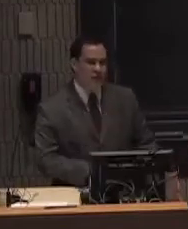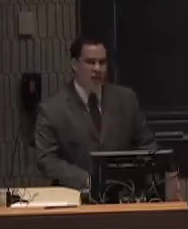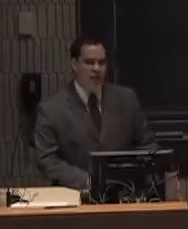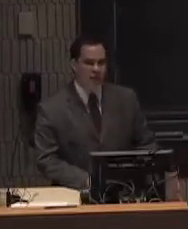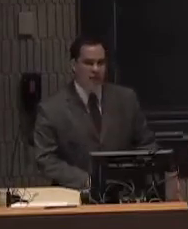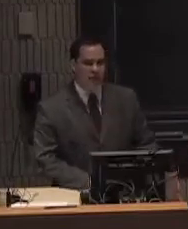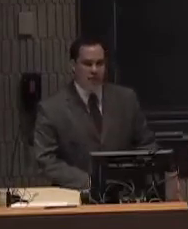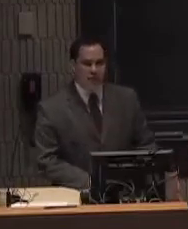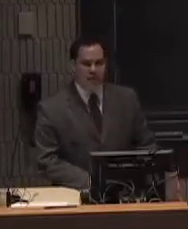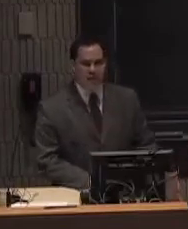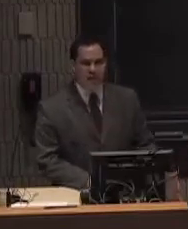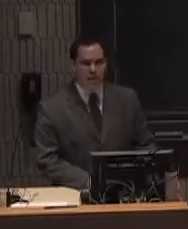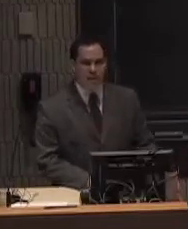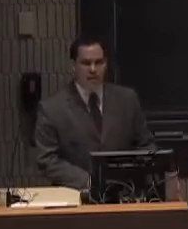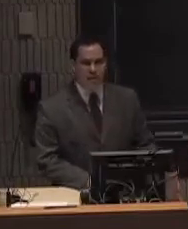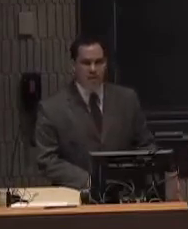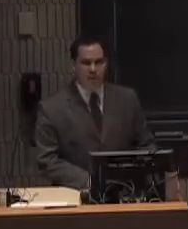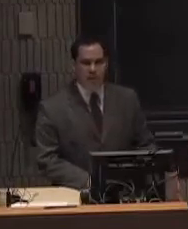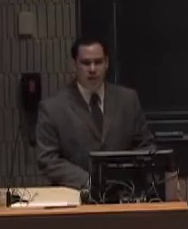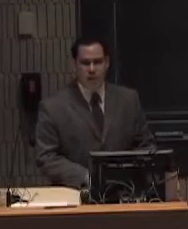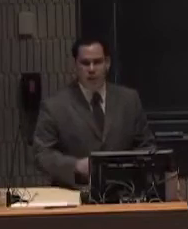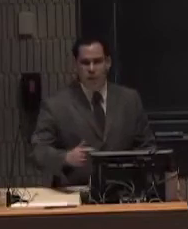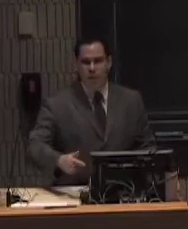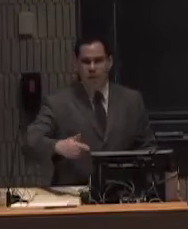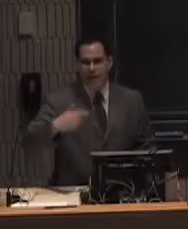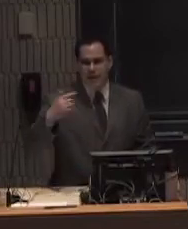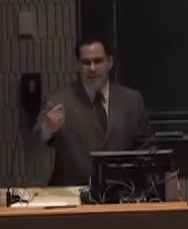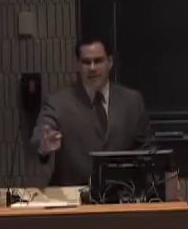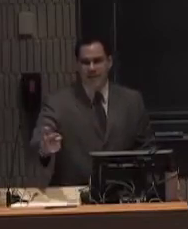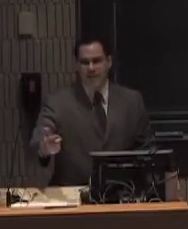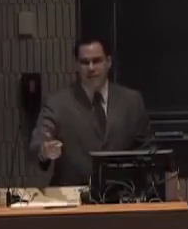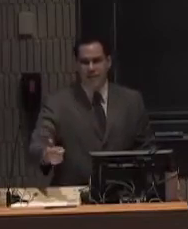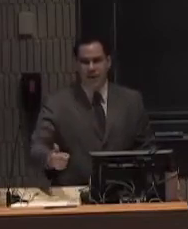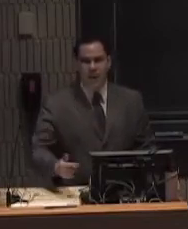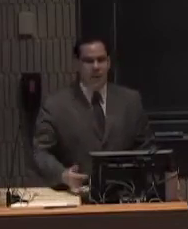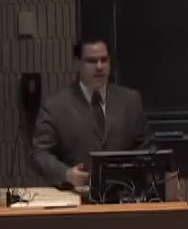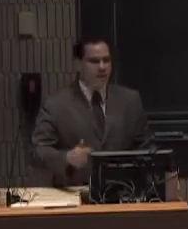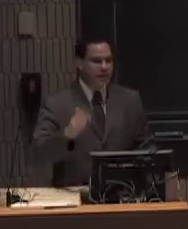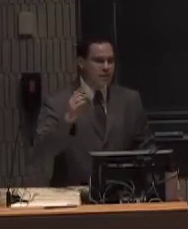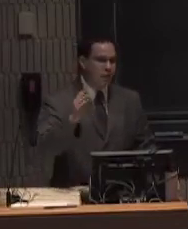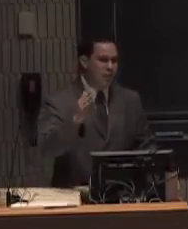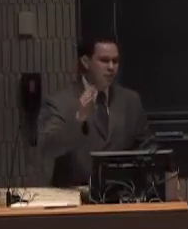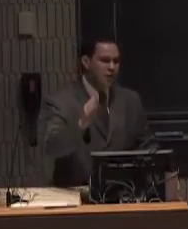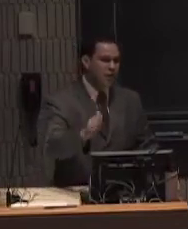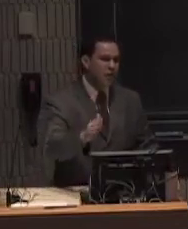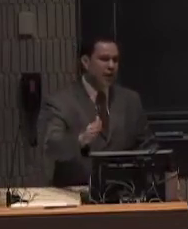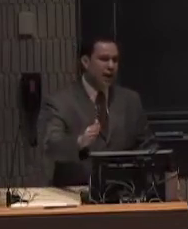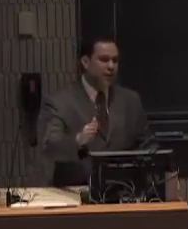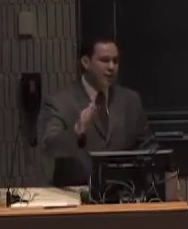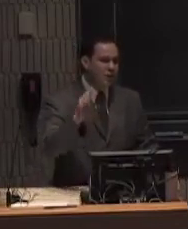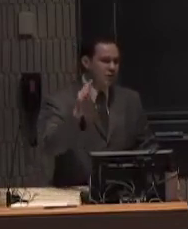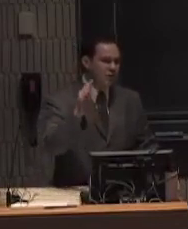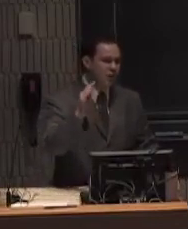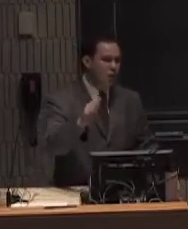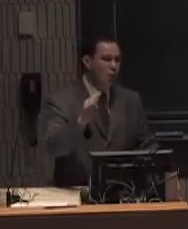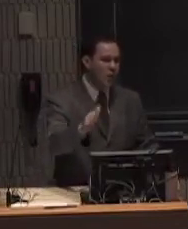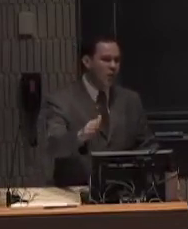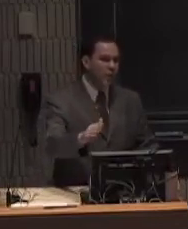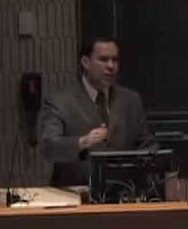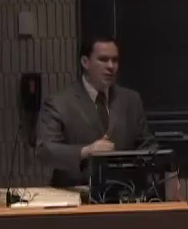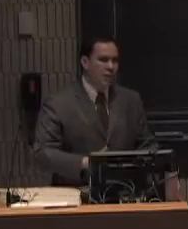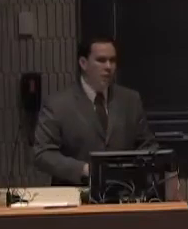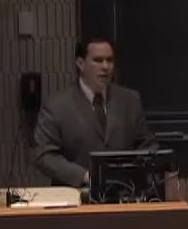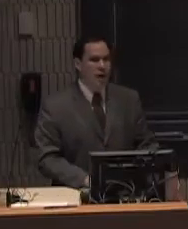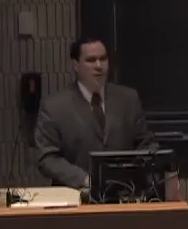questions of your congressman, because that's what's important. When we're making decisions, we need to know what's on your mind, because it's your